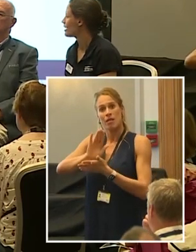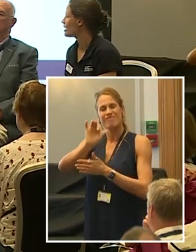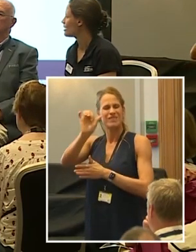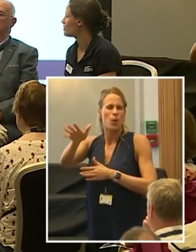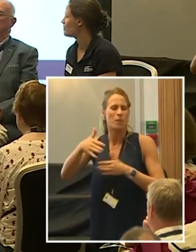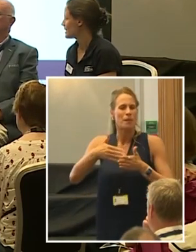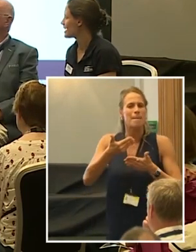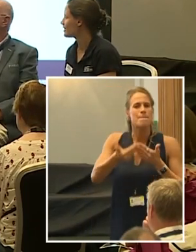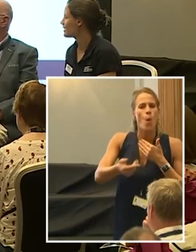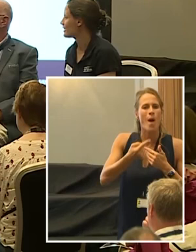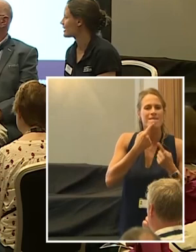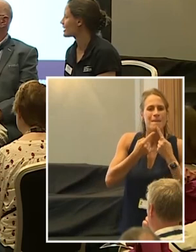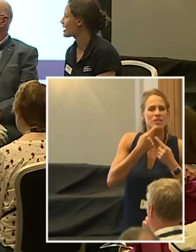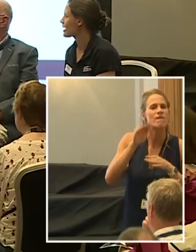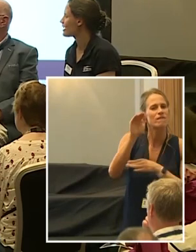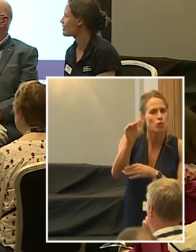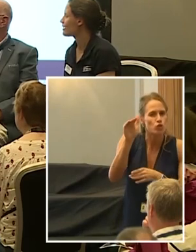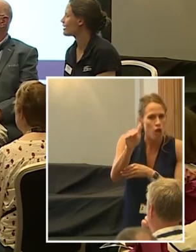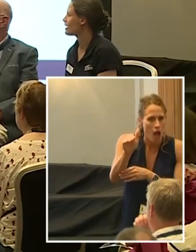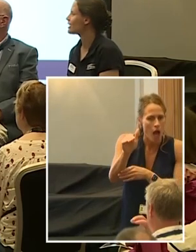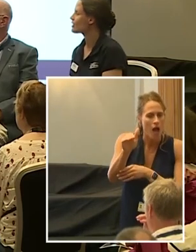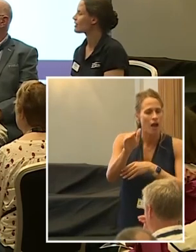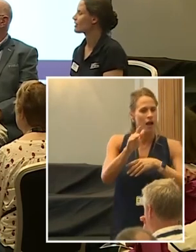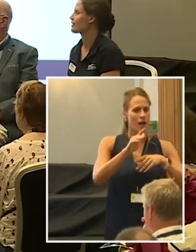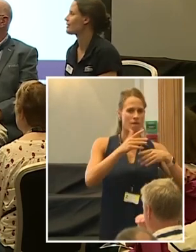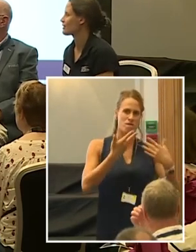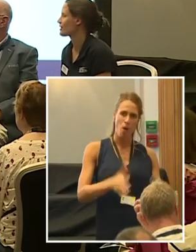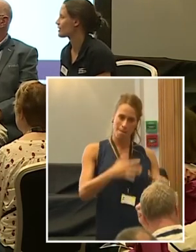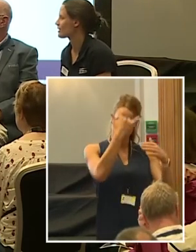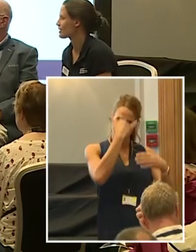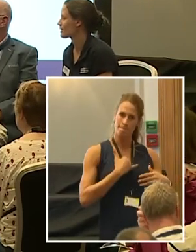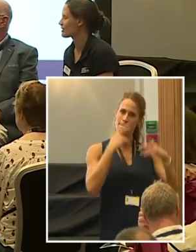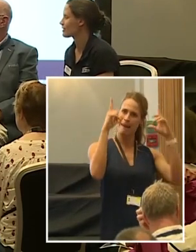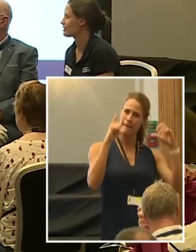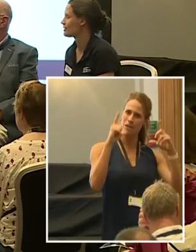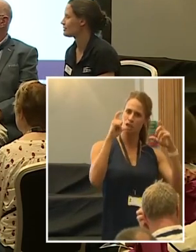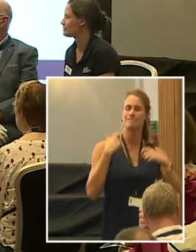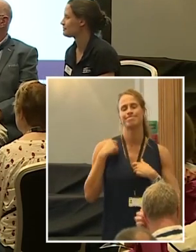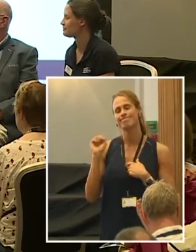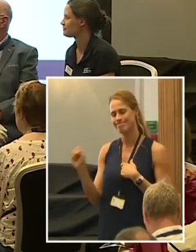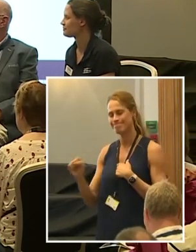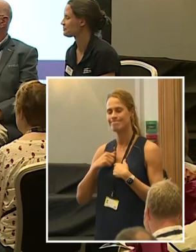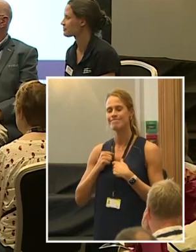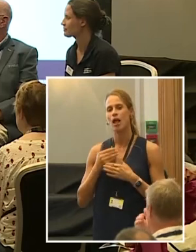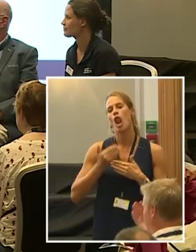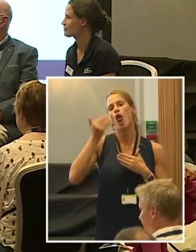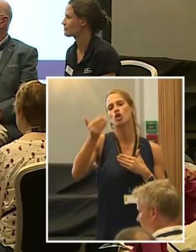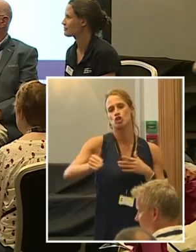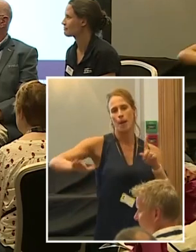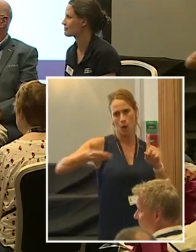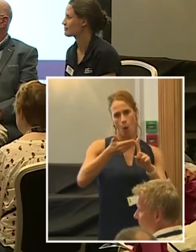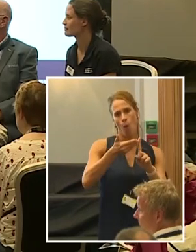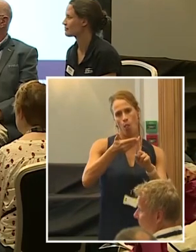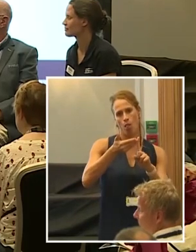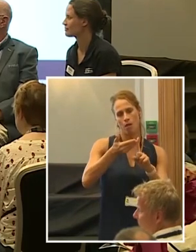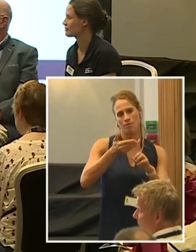sense. Mital. So I think that's the long-term goal. I think going down to